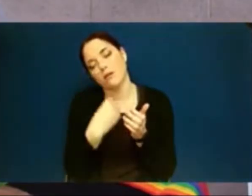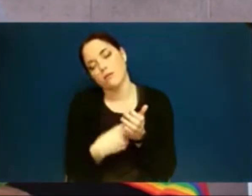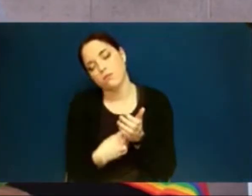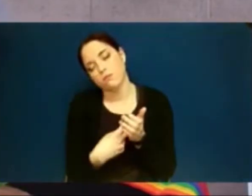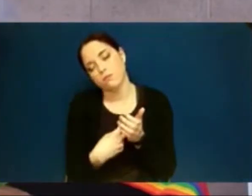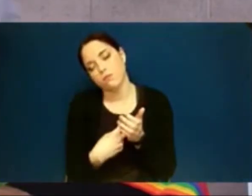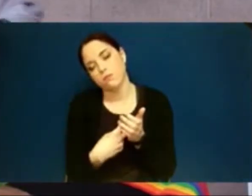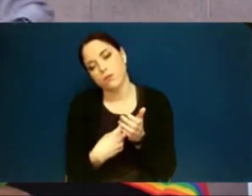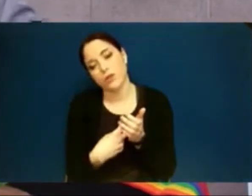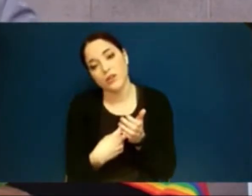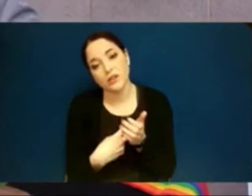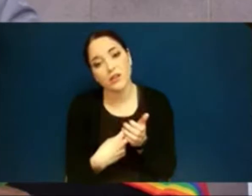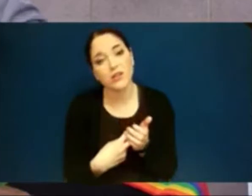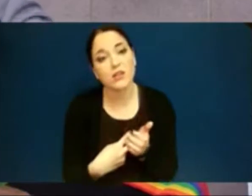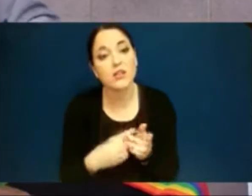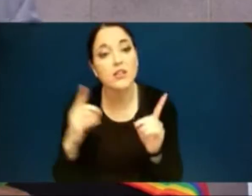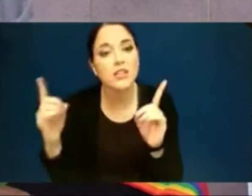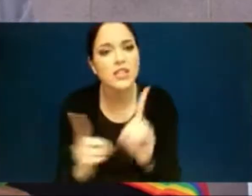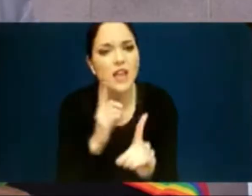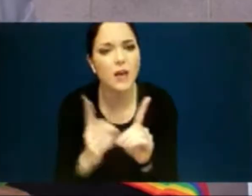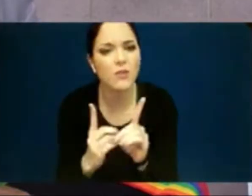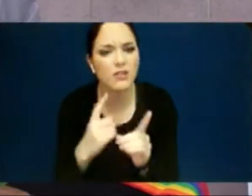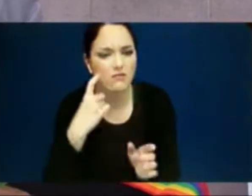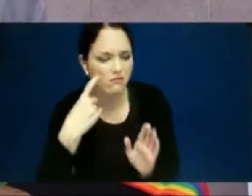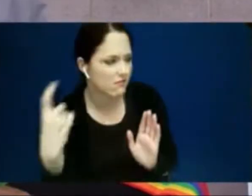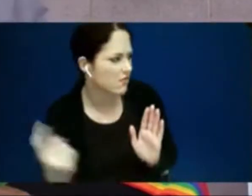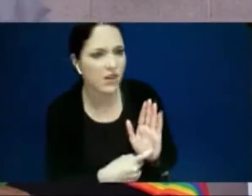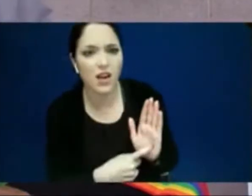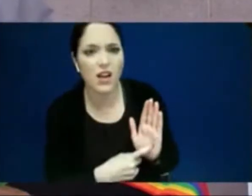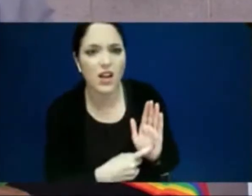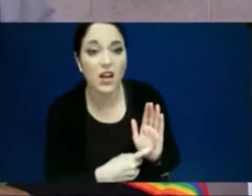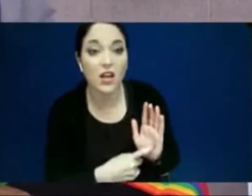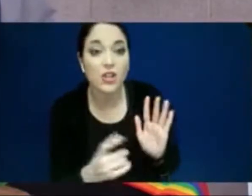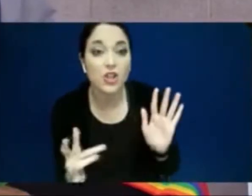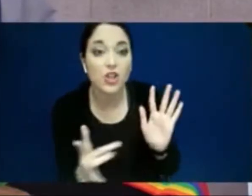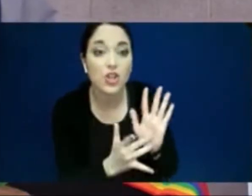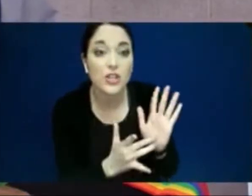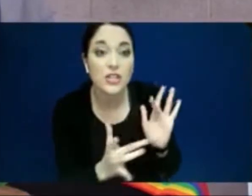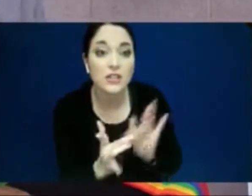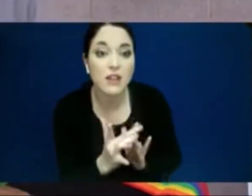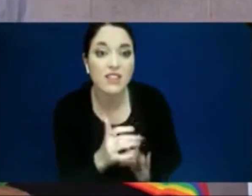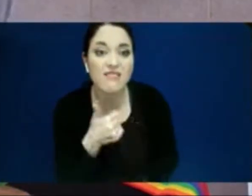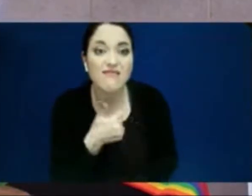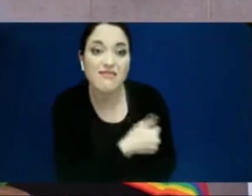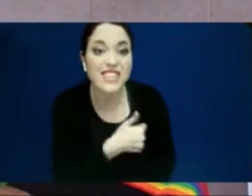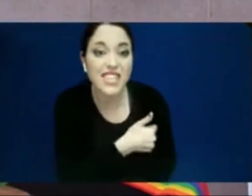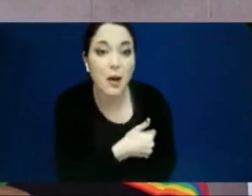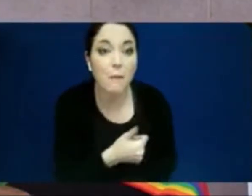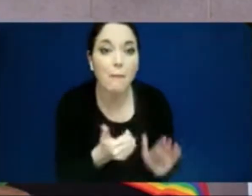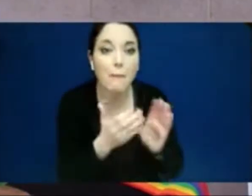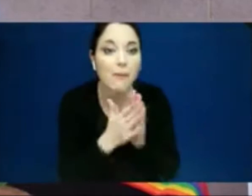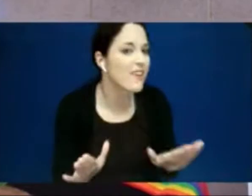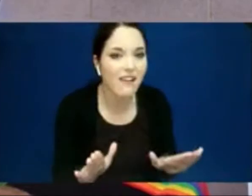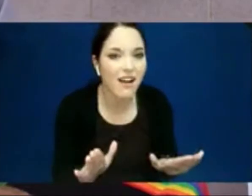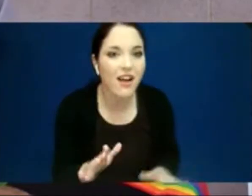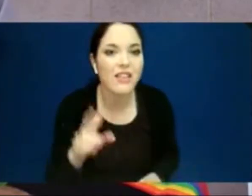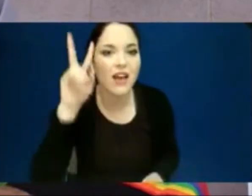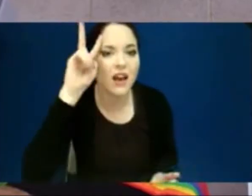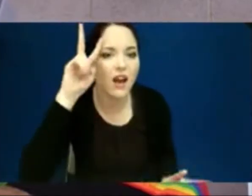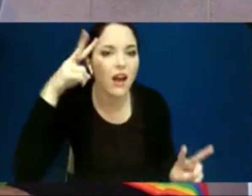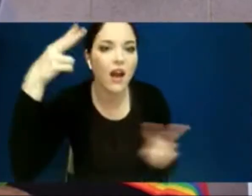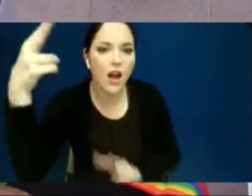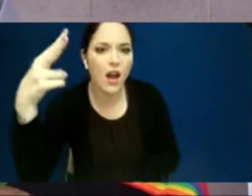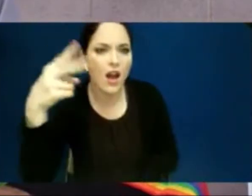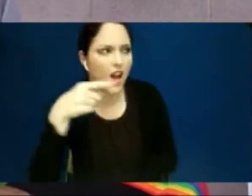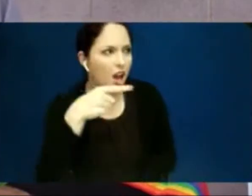Disciples mistake this peace of Jesus for apathy. They wake Jesus up saying, "Don't you care that